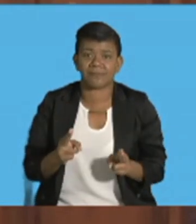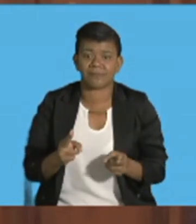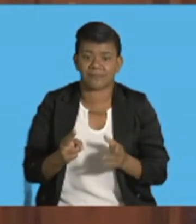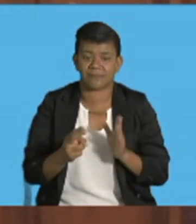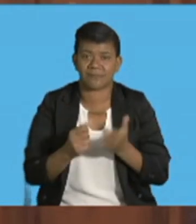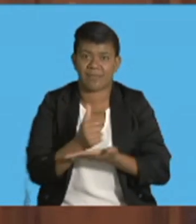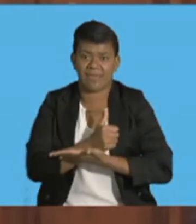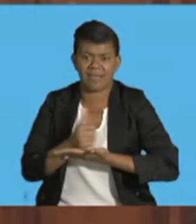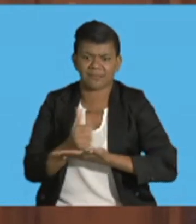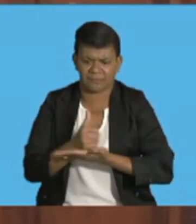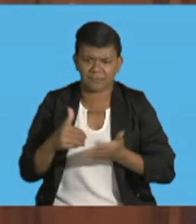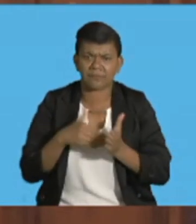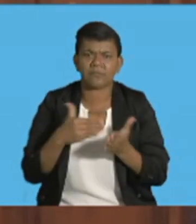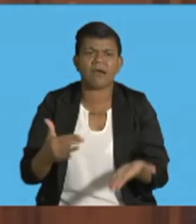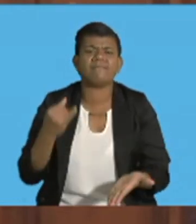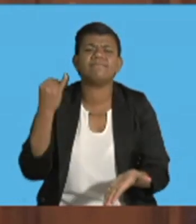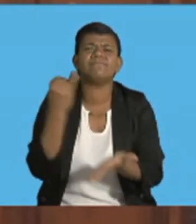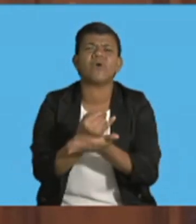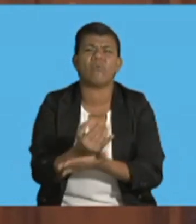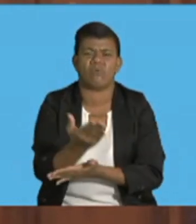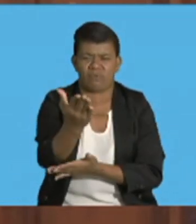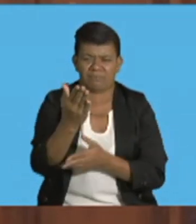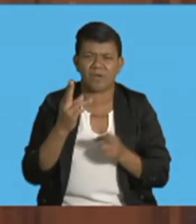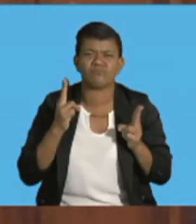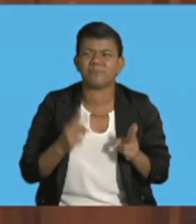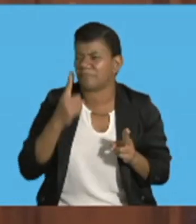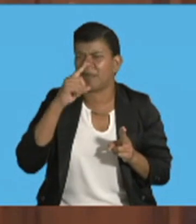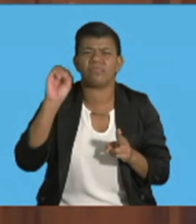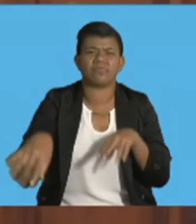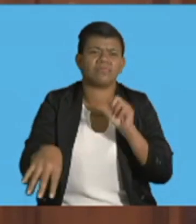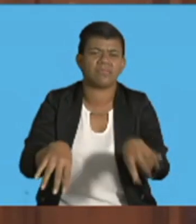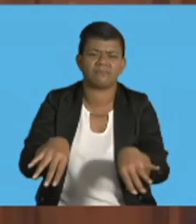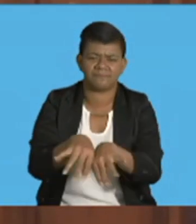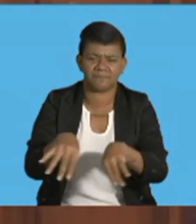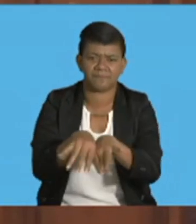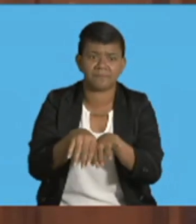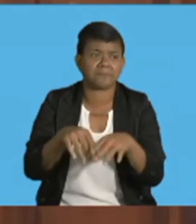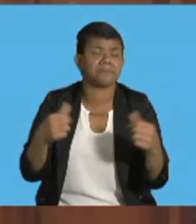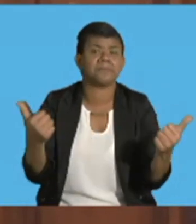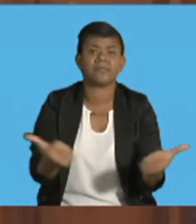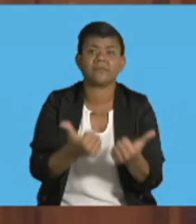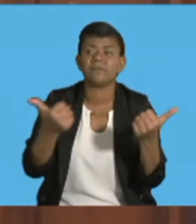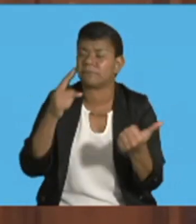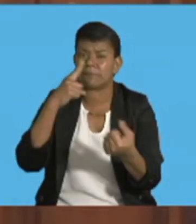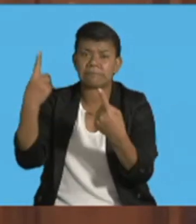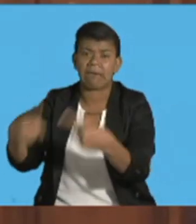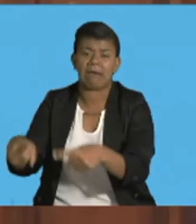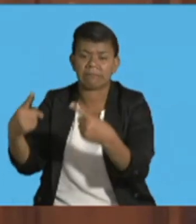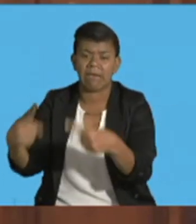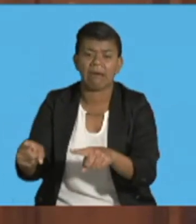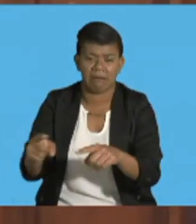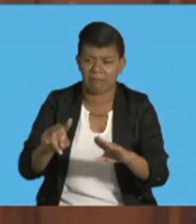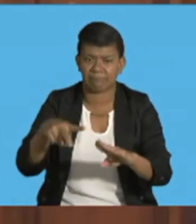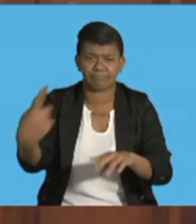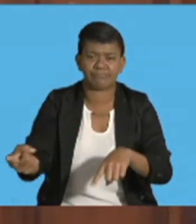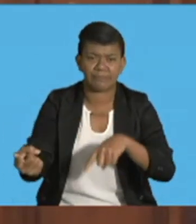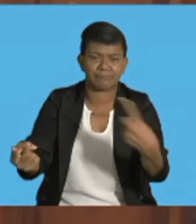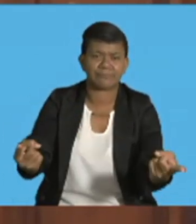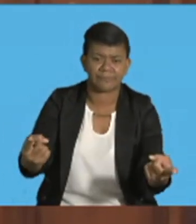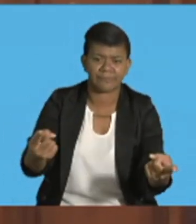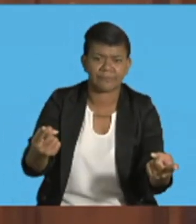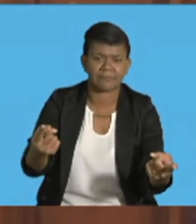of refugees. The New York Declaration on Refugees and Migrants was adopted during Fiji's chairmanship of the General